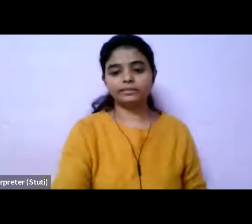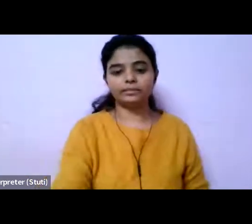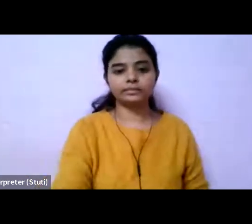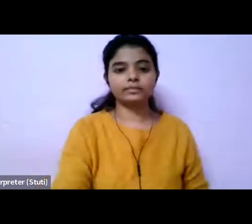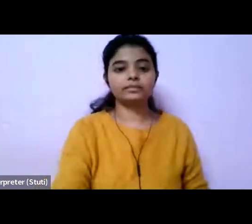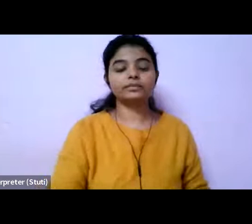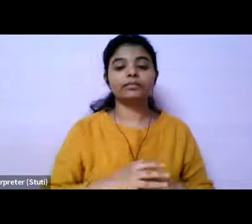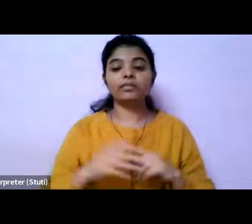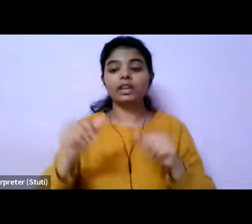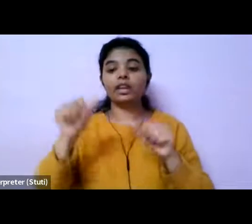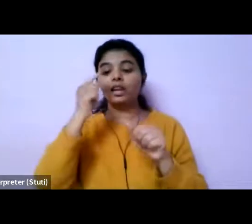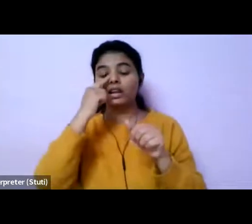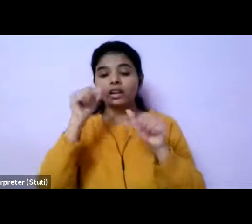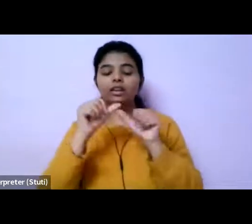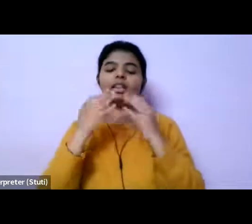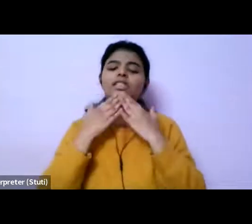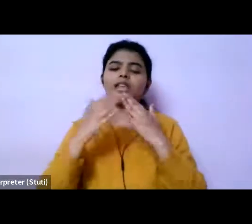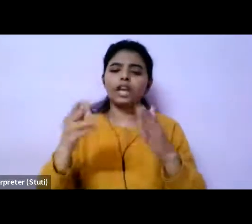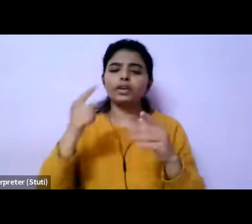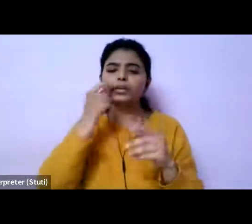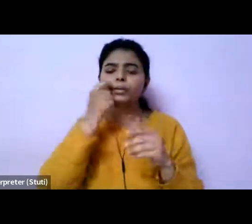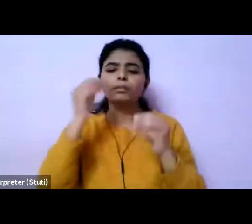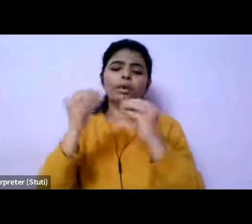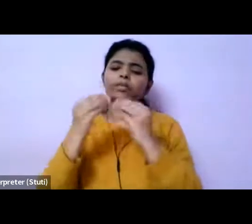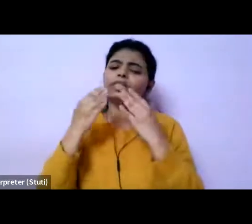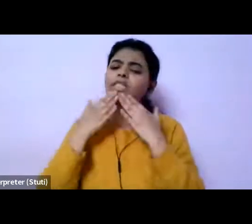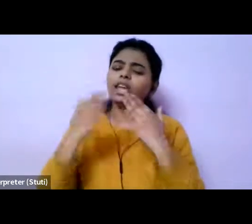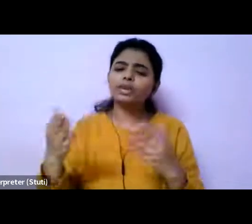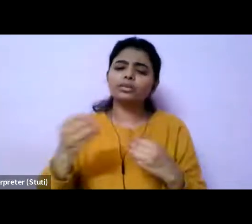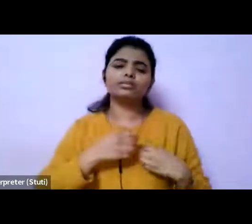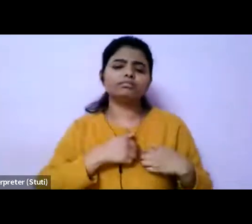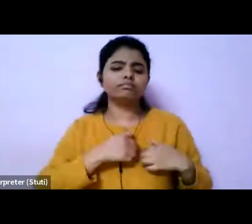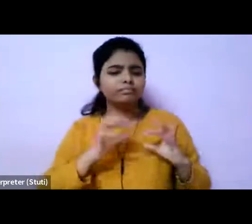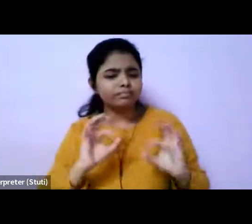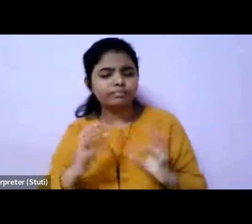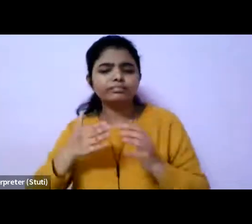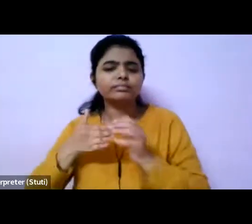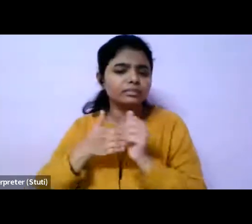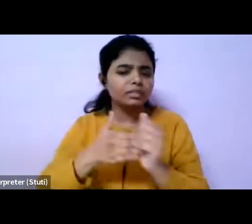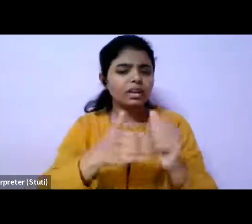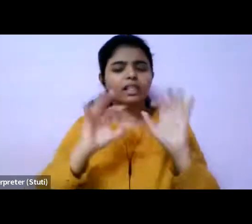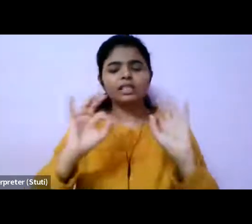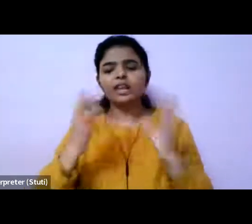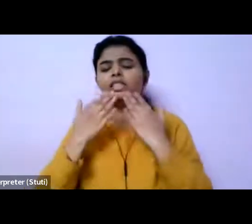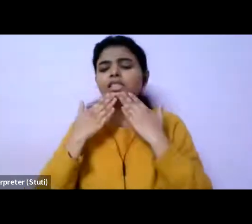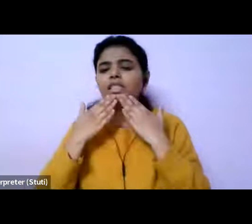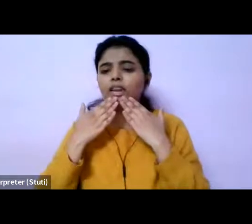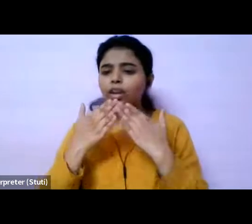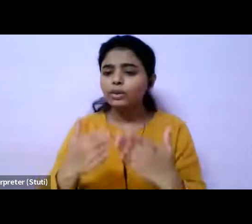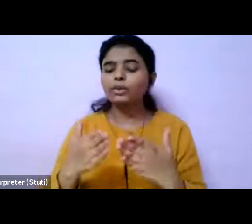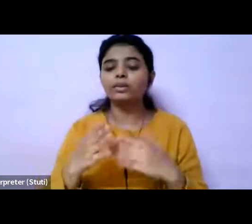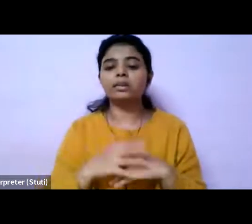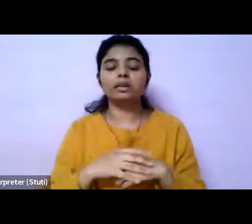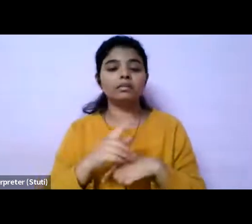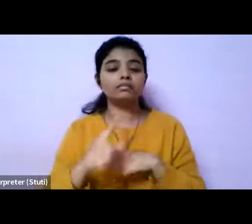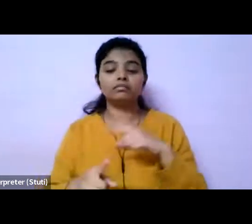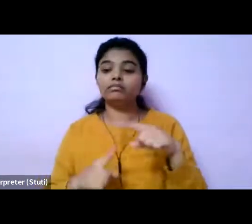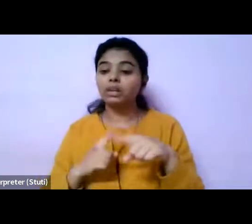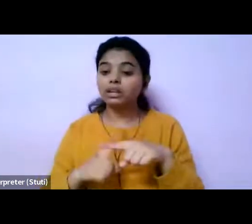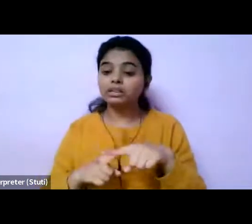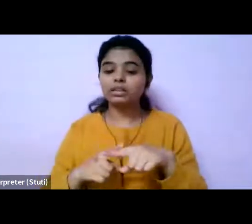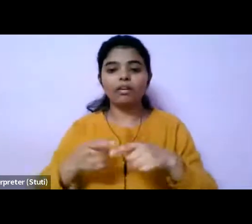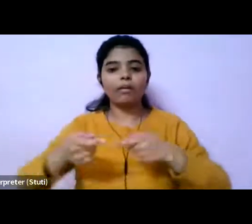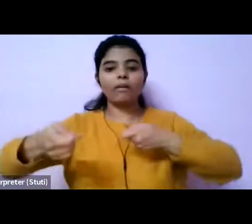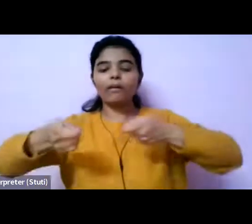Thank you so much, Professor Mahanta, for being such a generous chair, and for also tying the